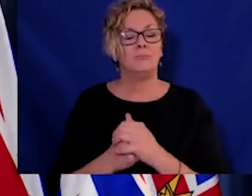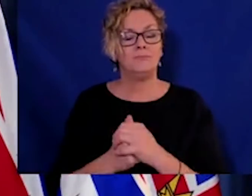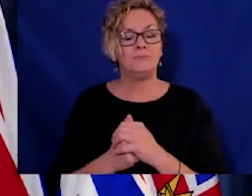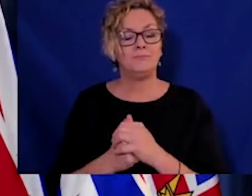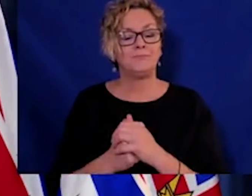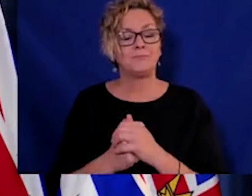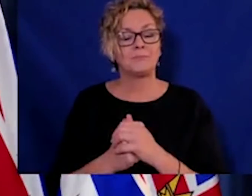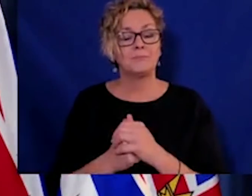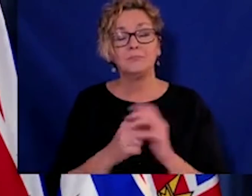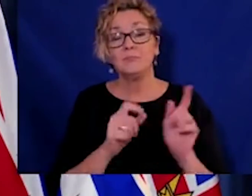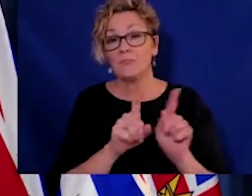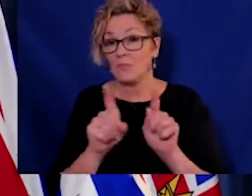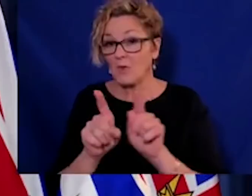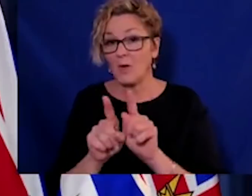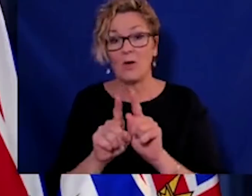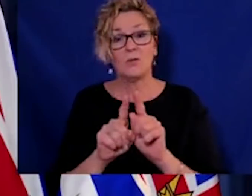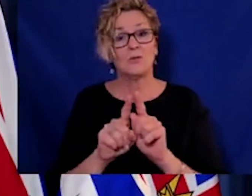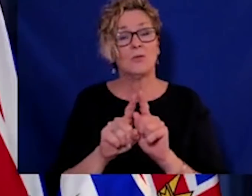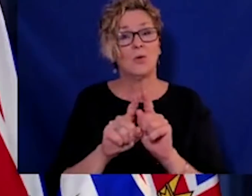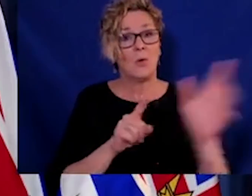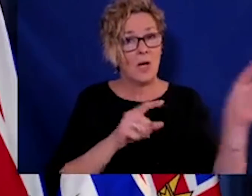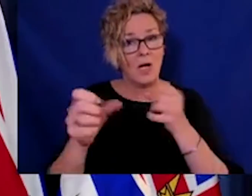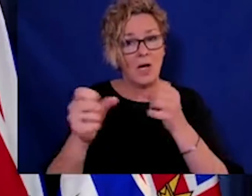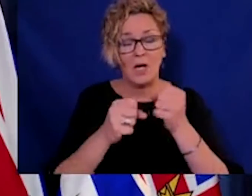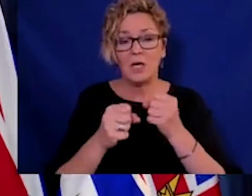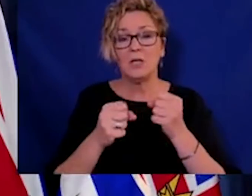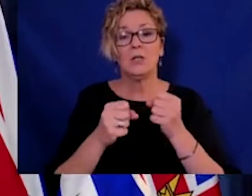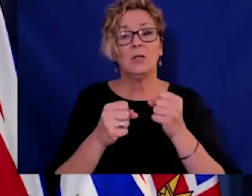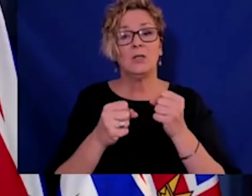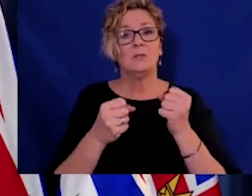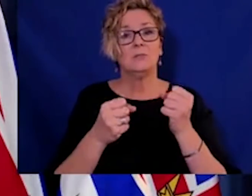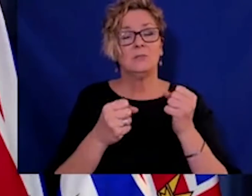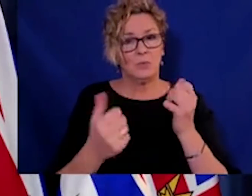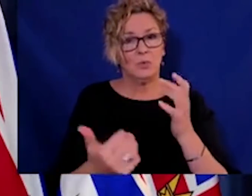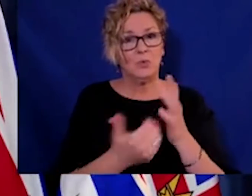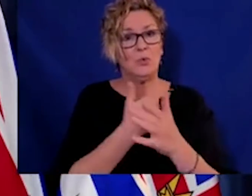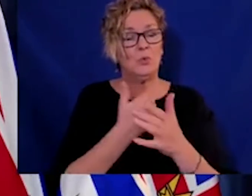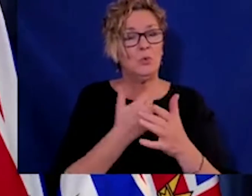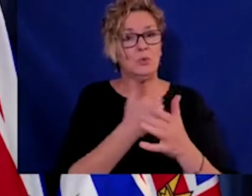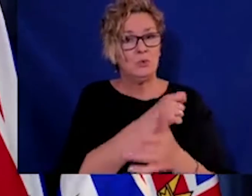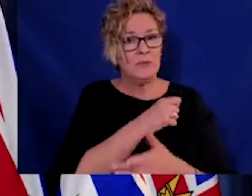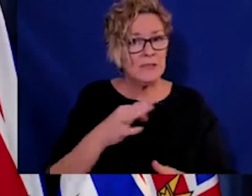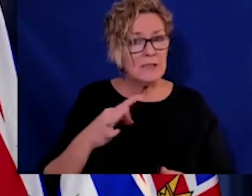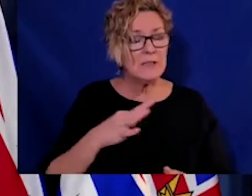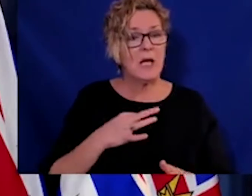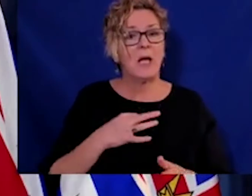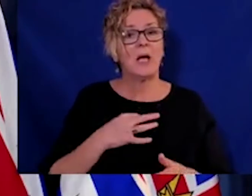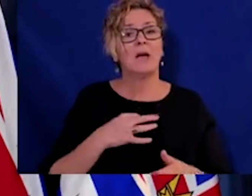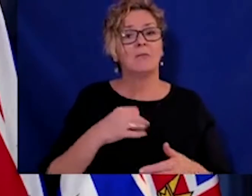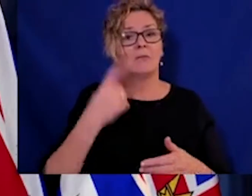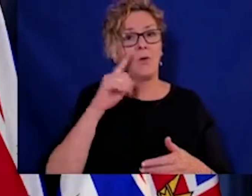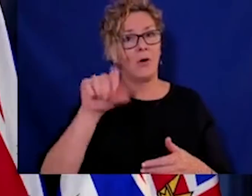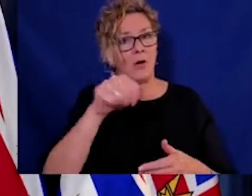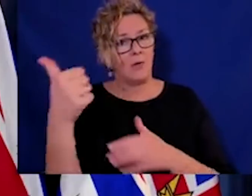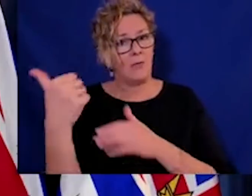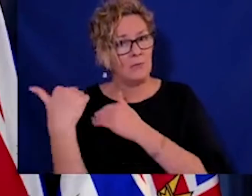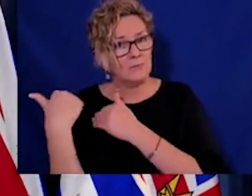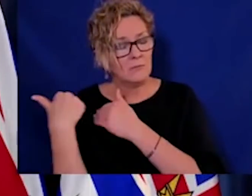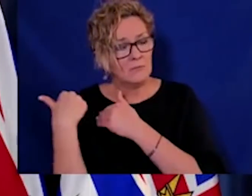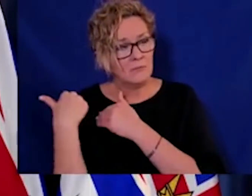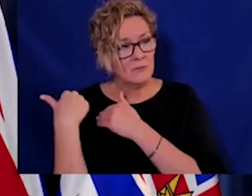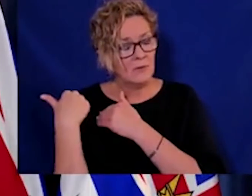76 community health representative positions to support culturally safe contact tracing across the province. And finally,